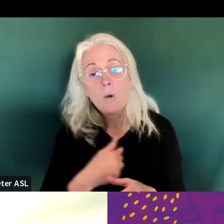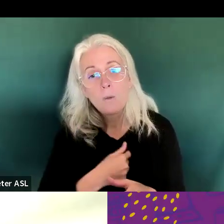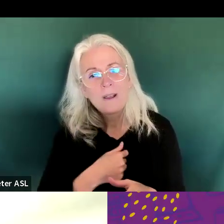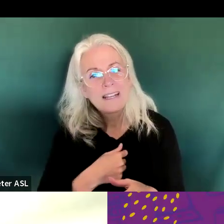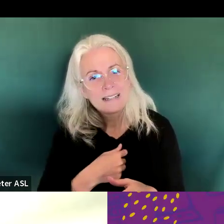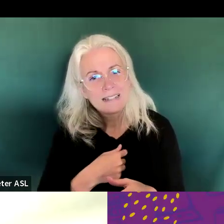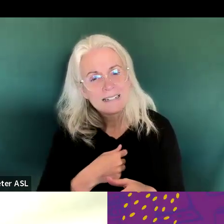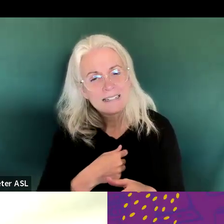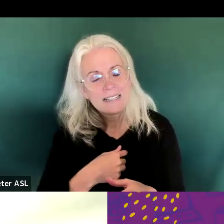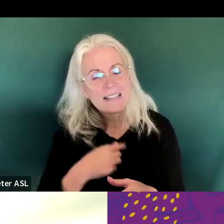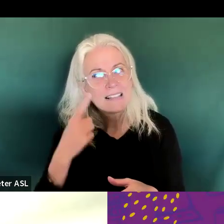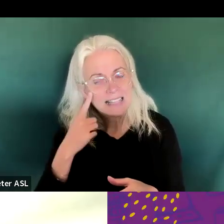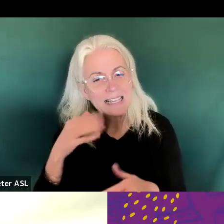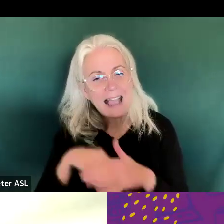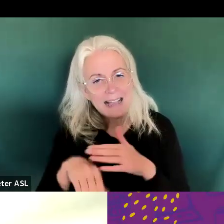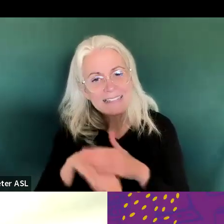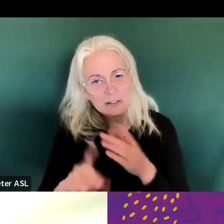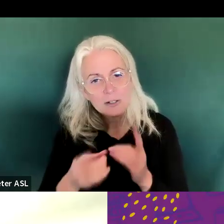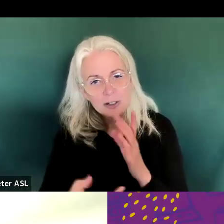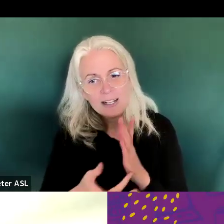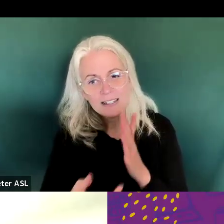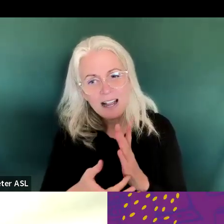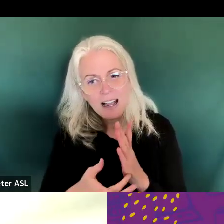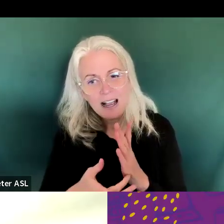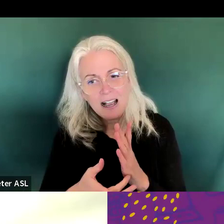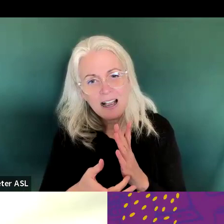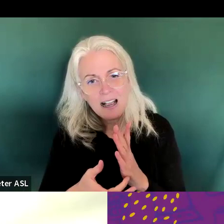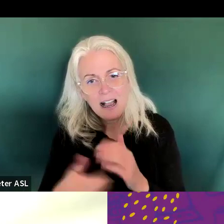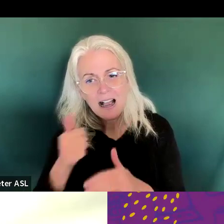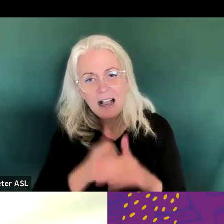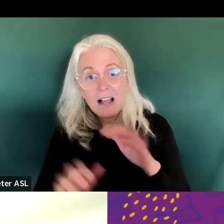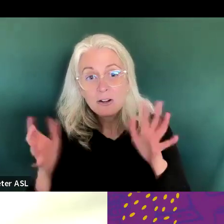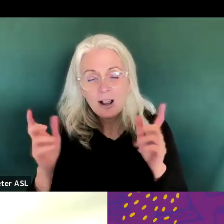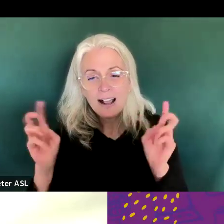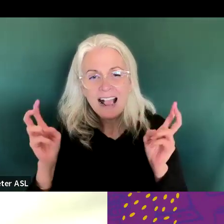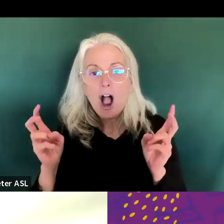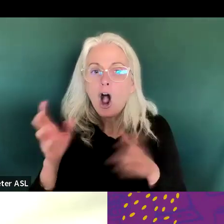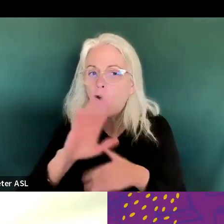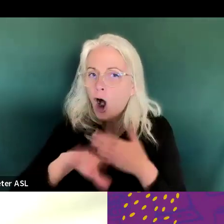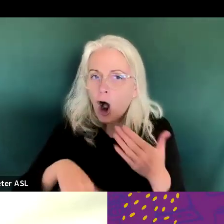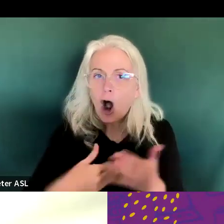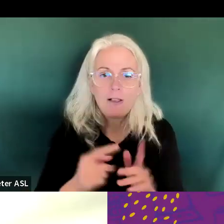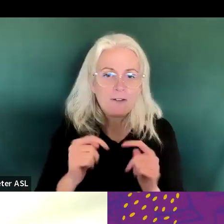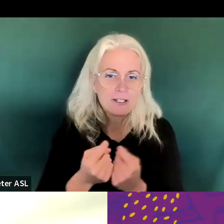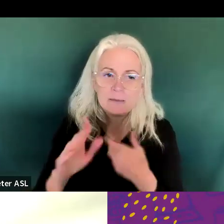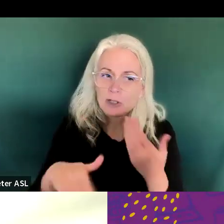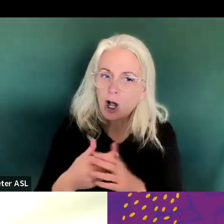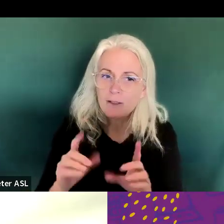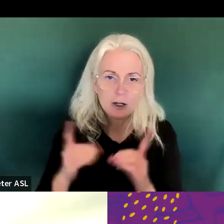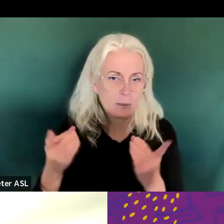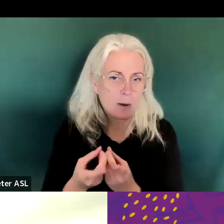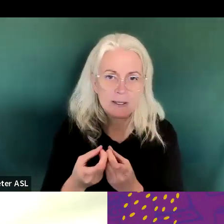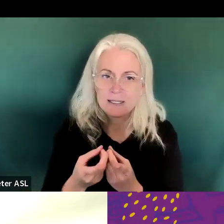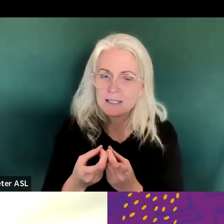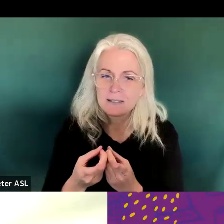access to technology and digital technology to be sort of under the purview of every one of our teams and departments in Fresno County